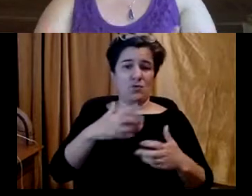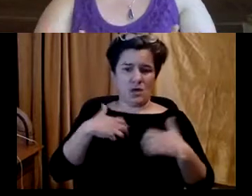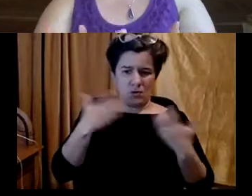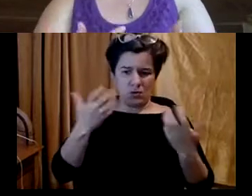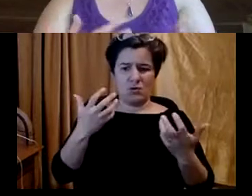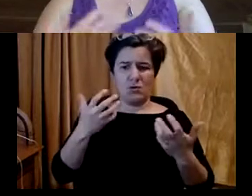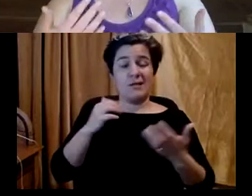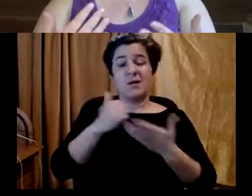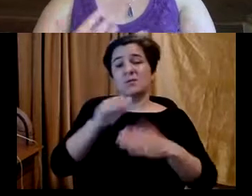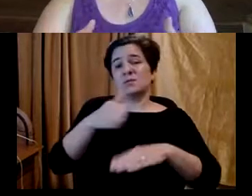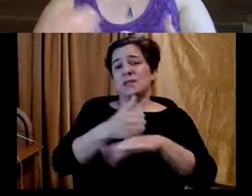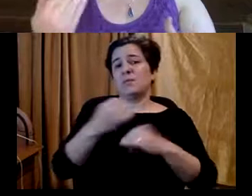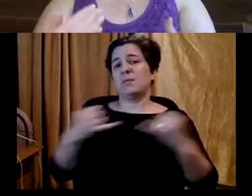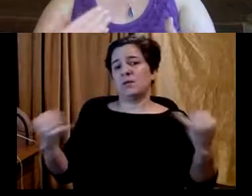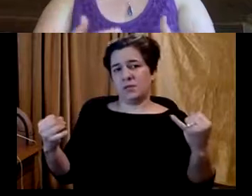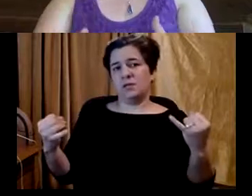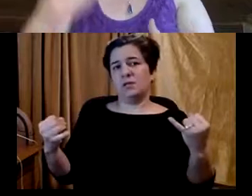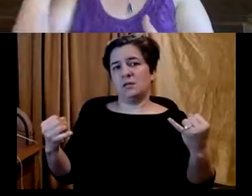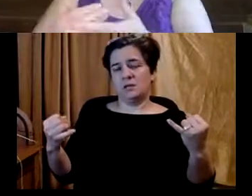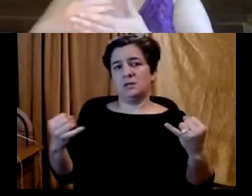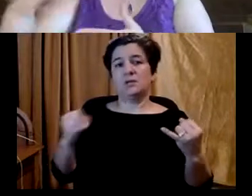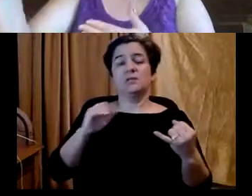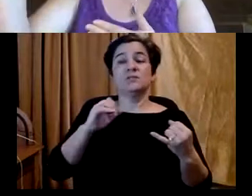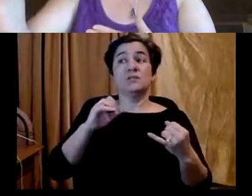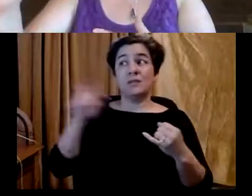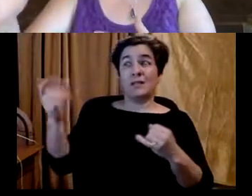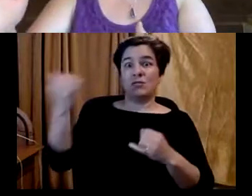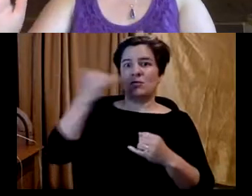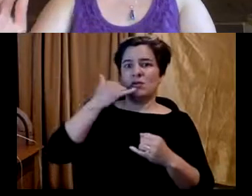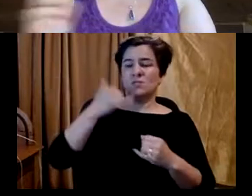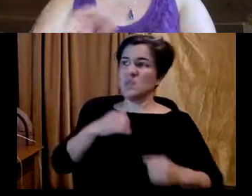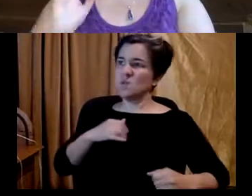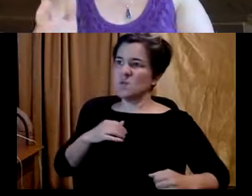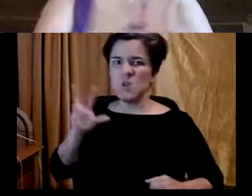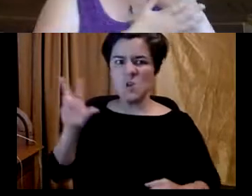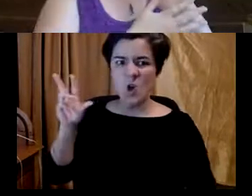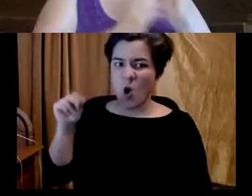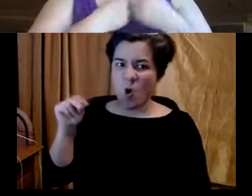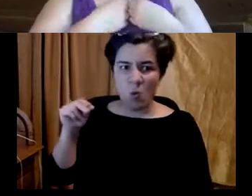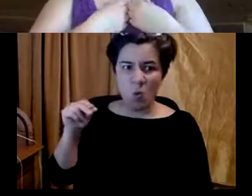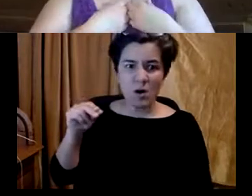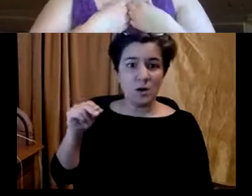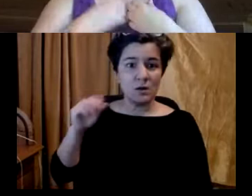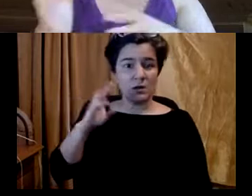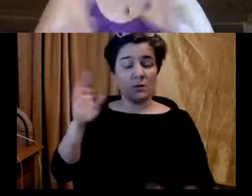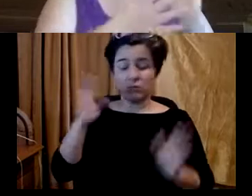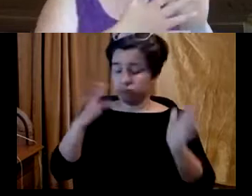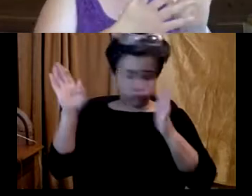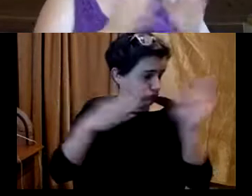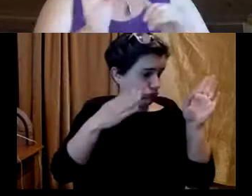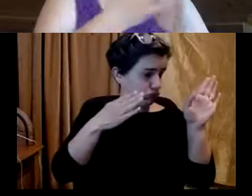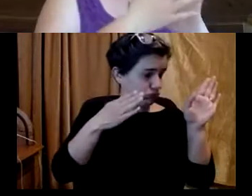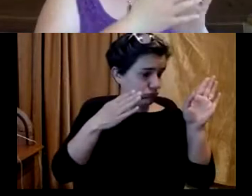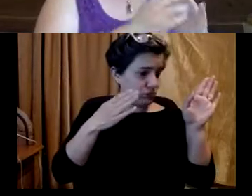a boundary so that energetically when he calls to no, and you're able to turn your attention, and it's practicing a muscle to be able to turn